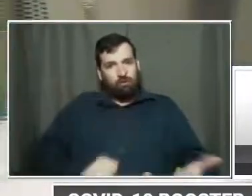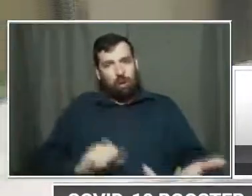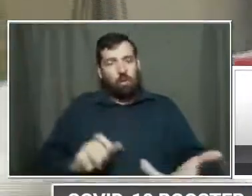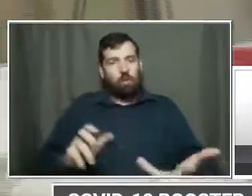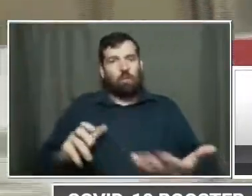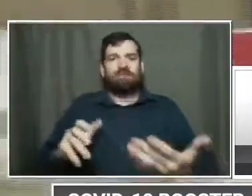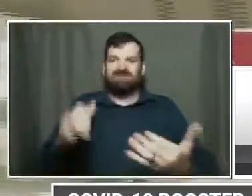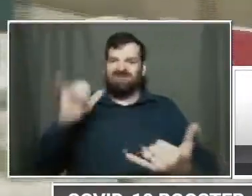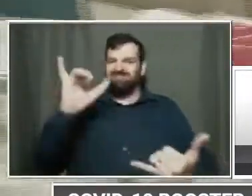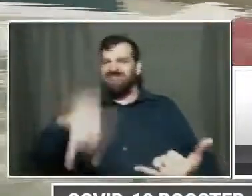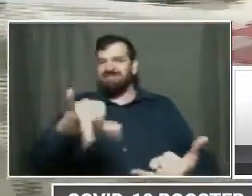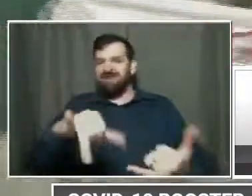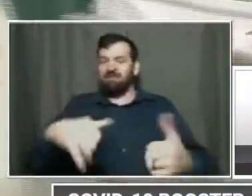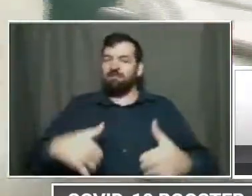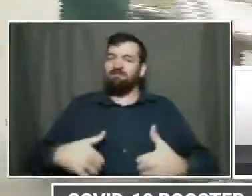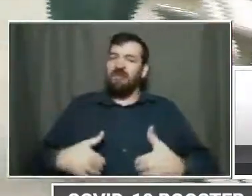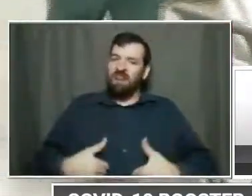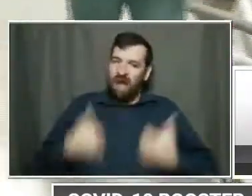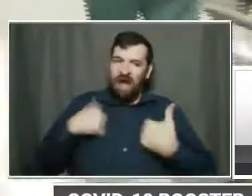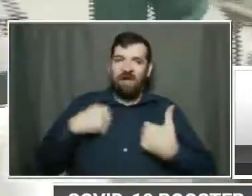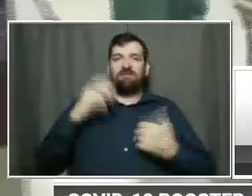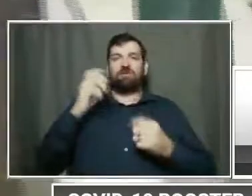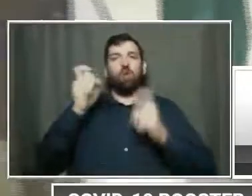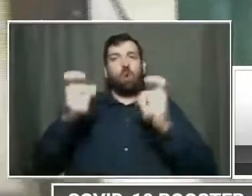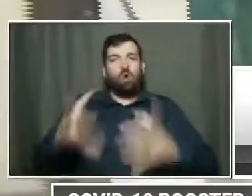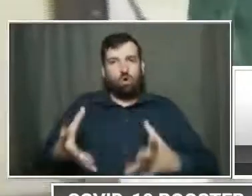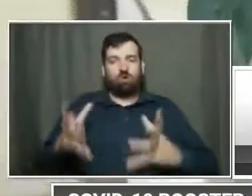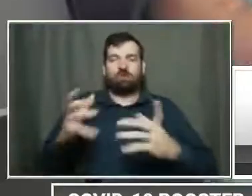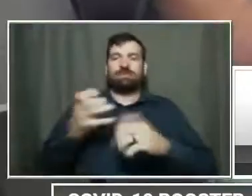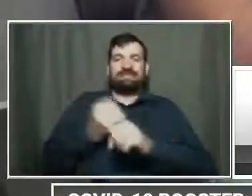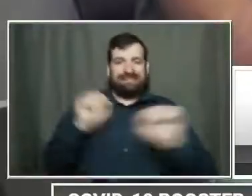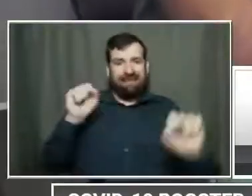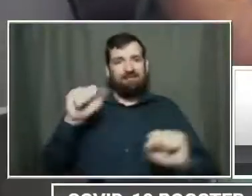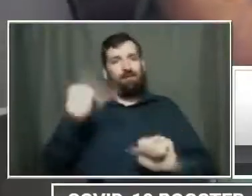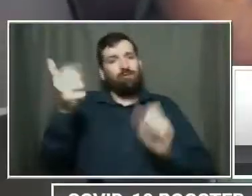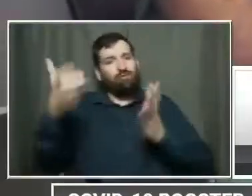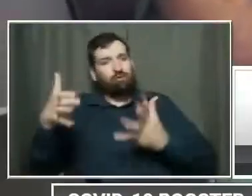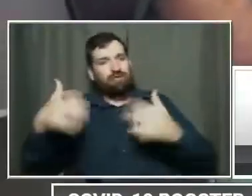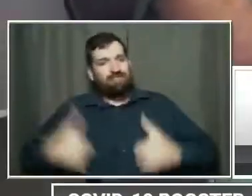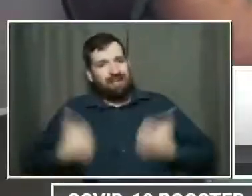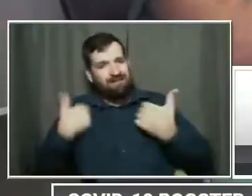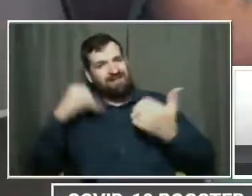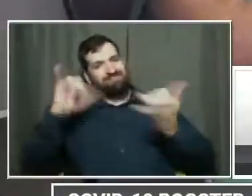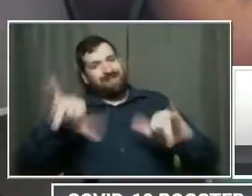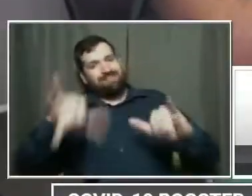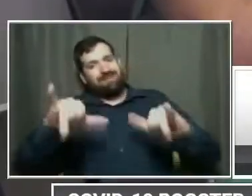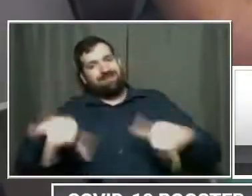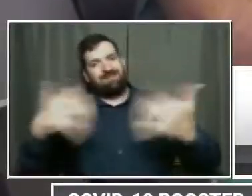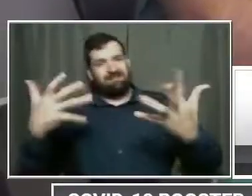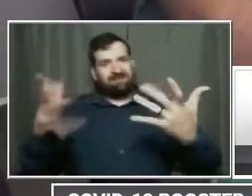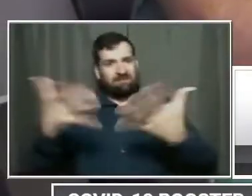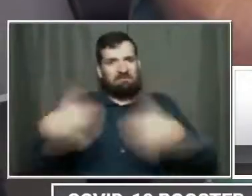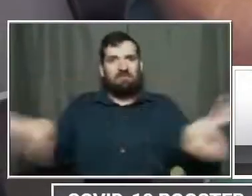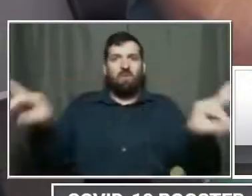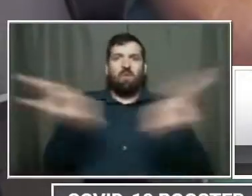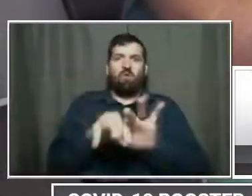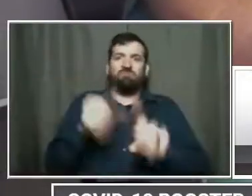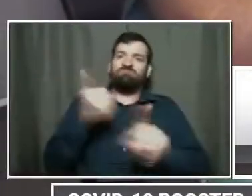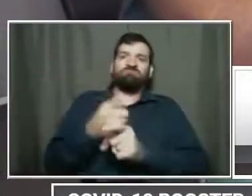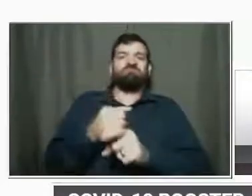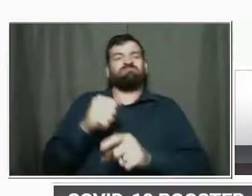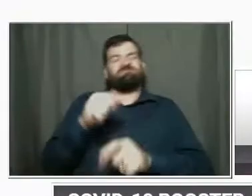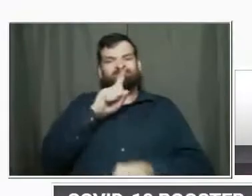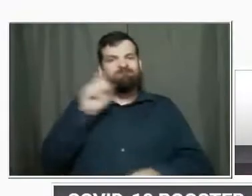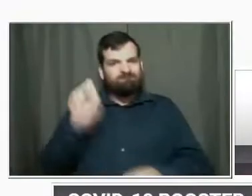by being a live donor and donating an organ to save somebody else's life. That's it. That's how important it is. You're a legit